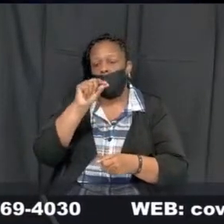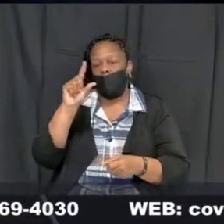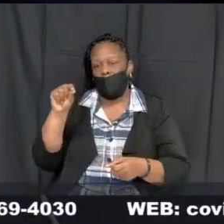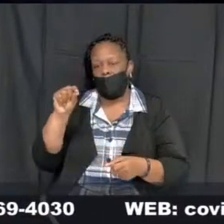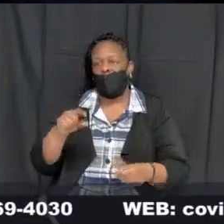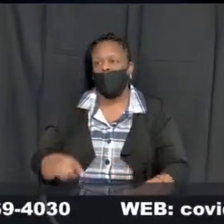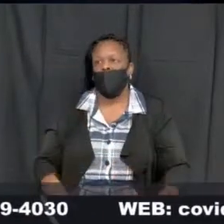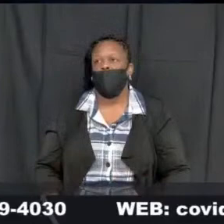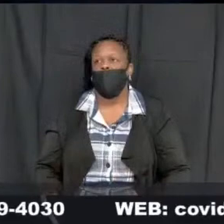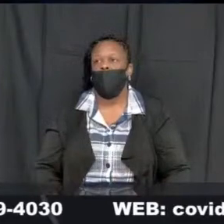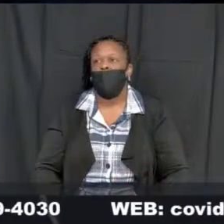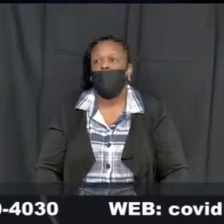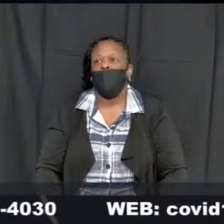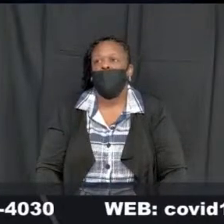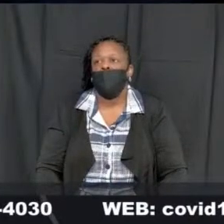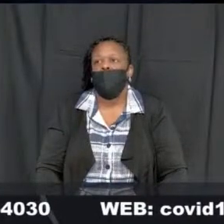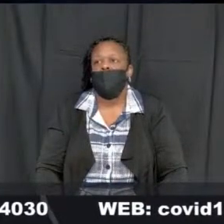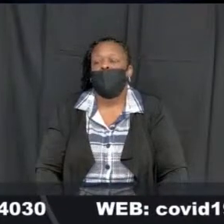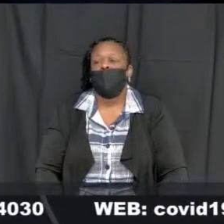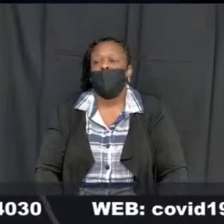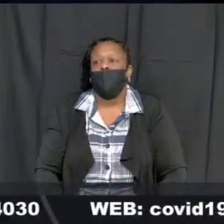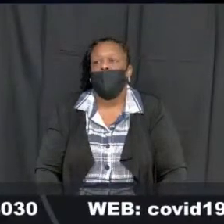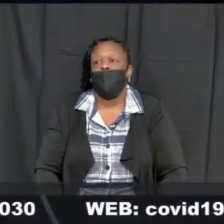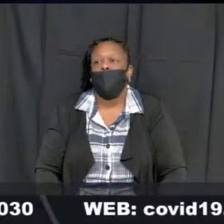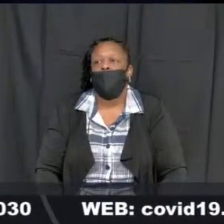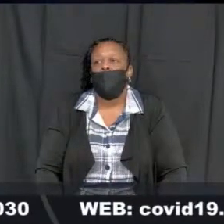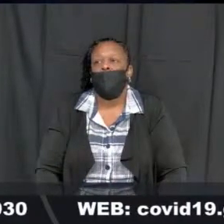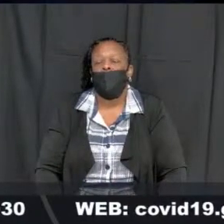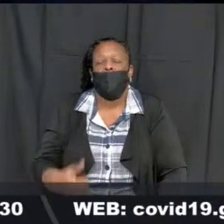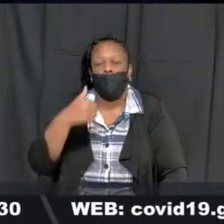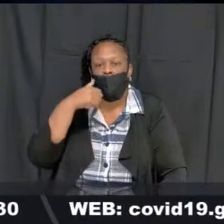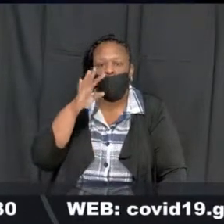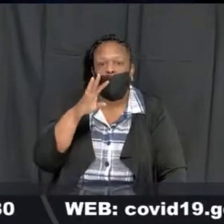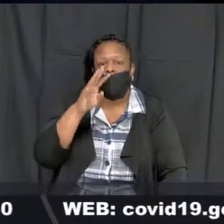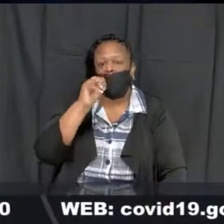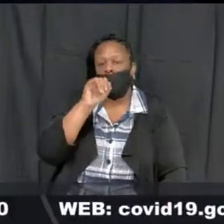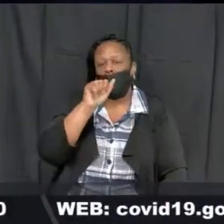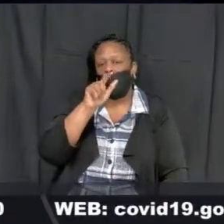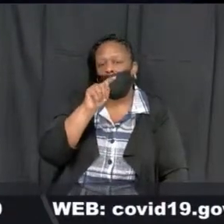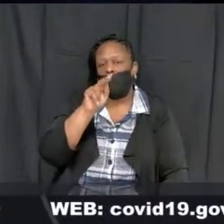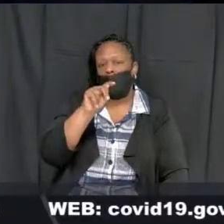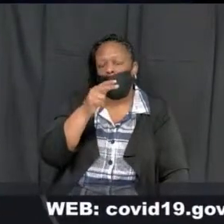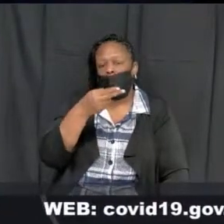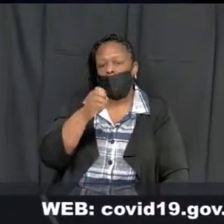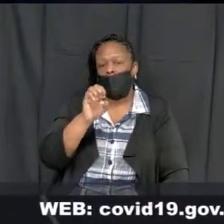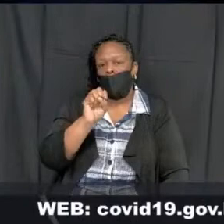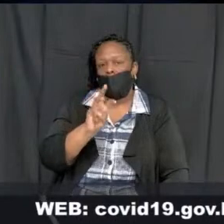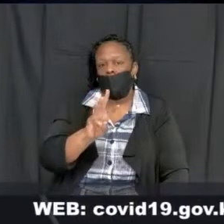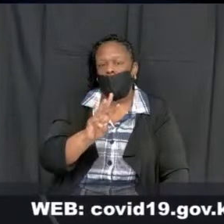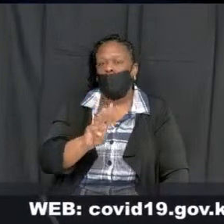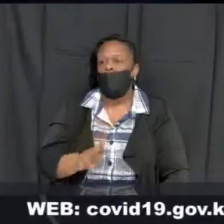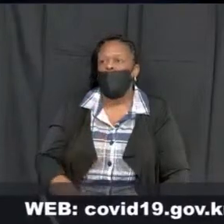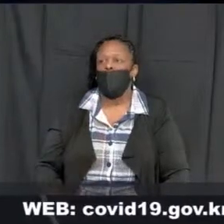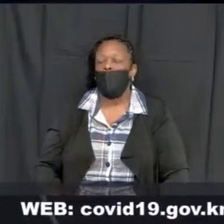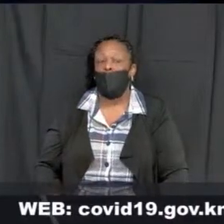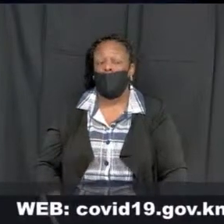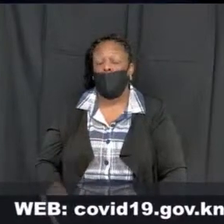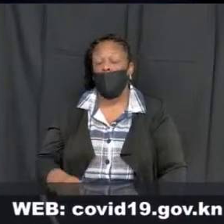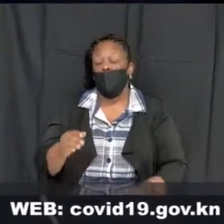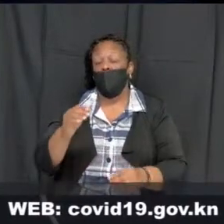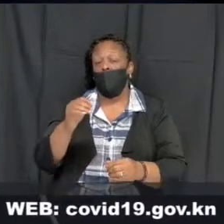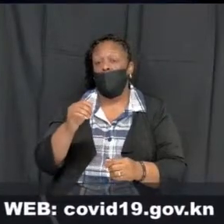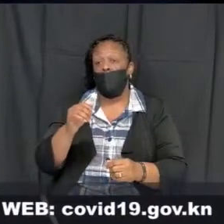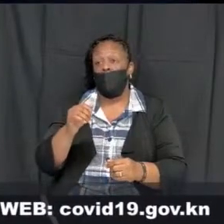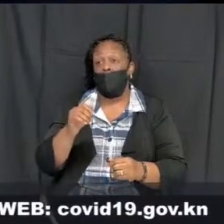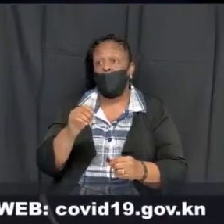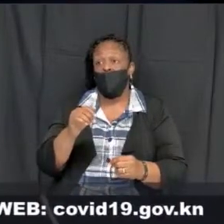The president of the chamber, Ms. Matthews, would have indicated that it's almost a year,